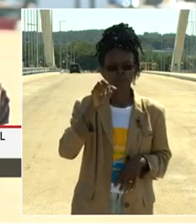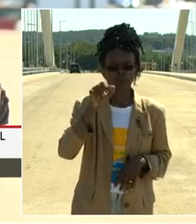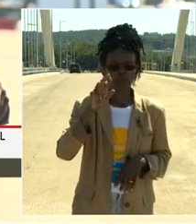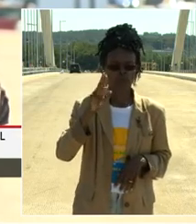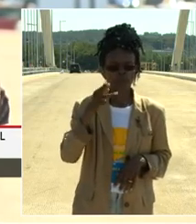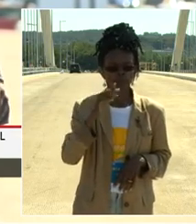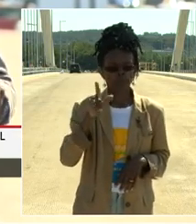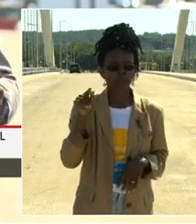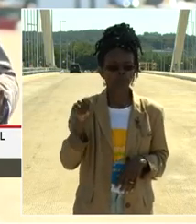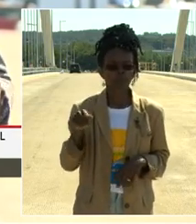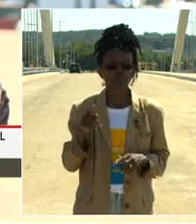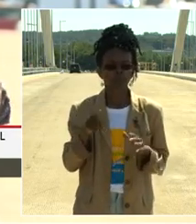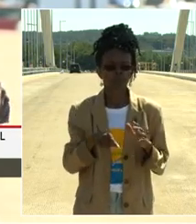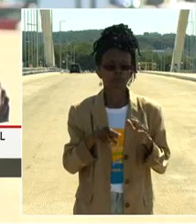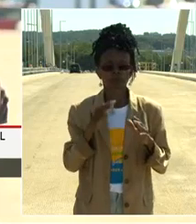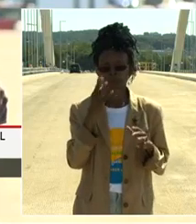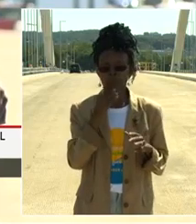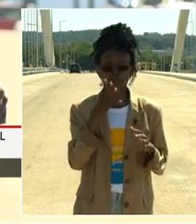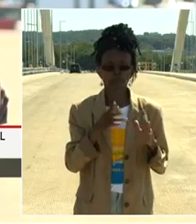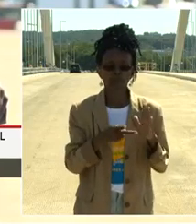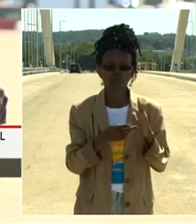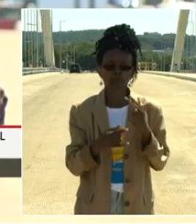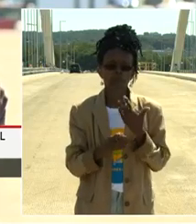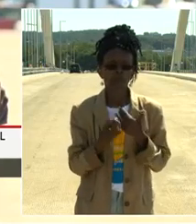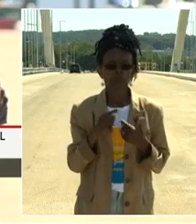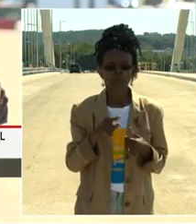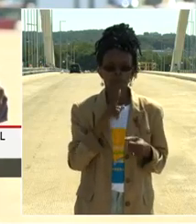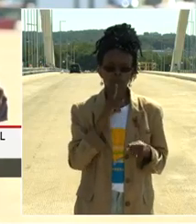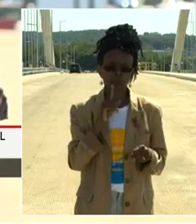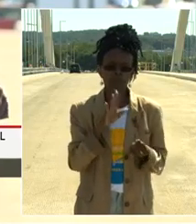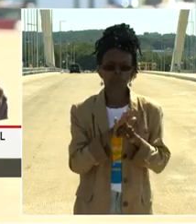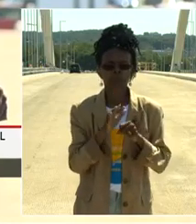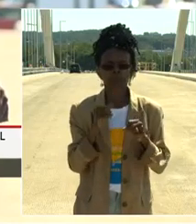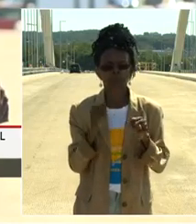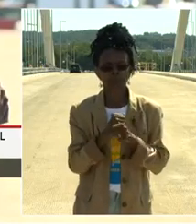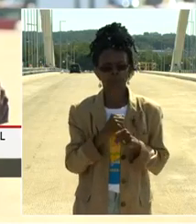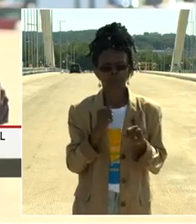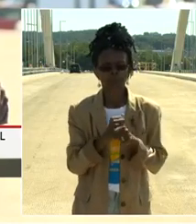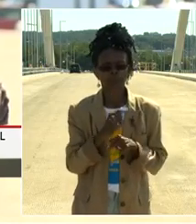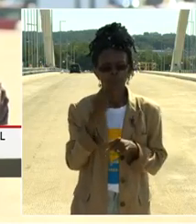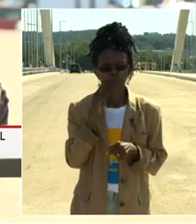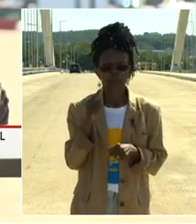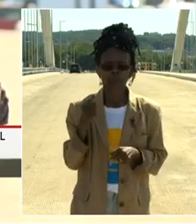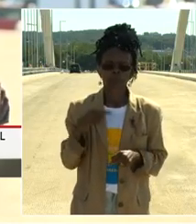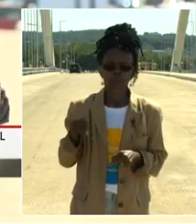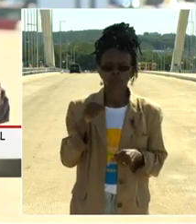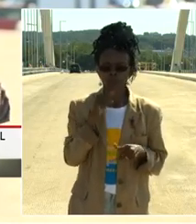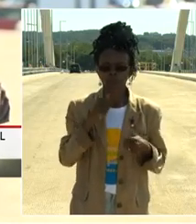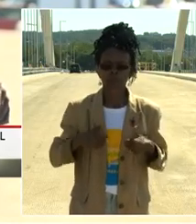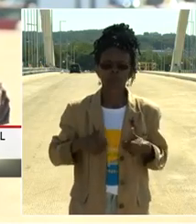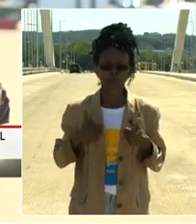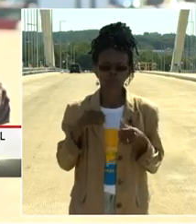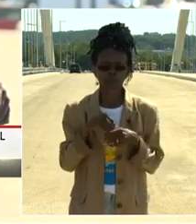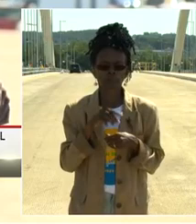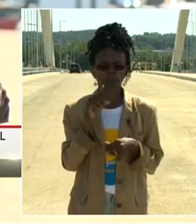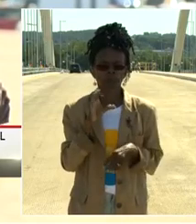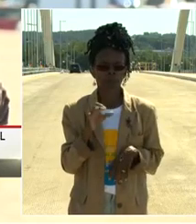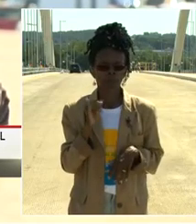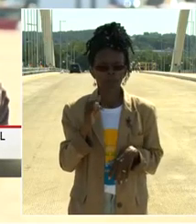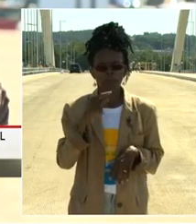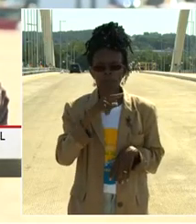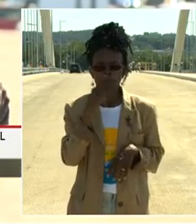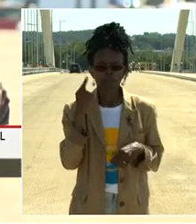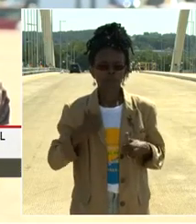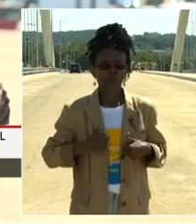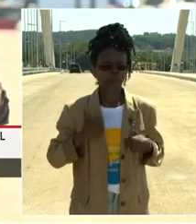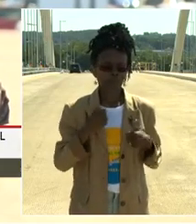want to ensure that we continue to fight, as Frederick Douglass said, the struggle continues. For those residents of D.C., particularly black residents of D.C., who feel like this is not their